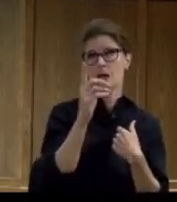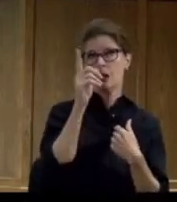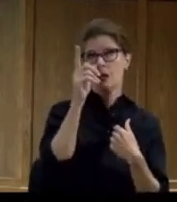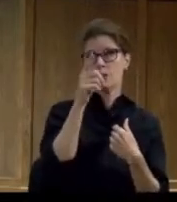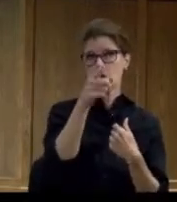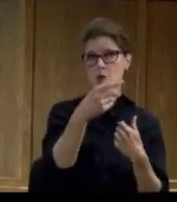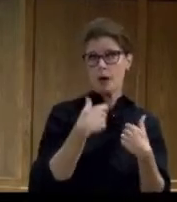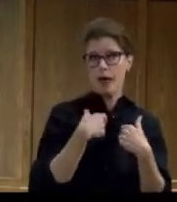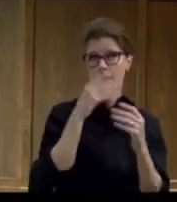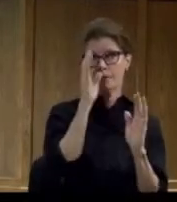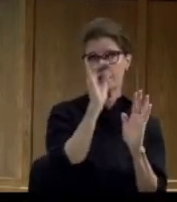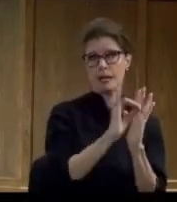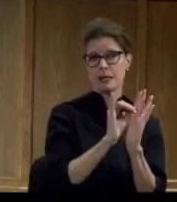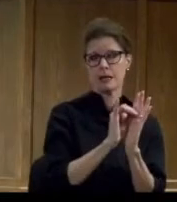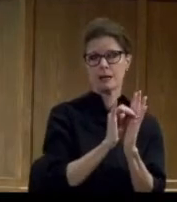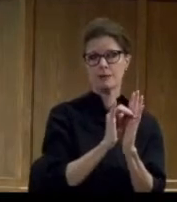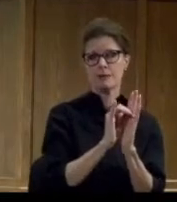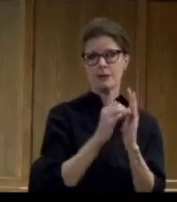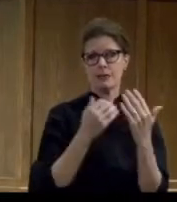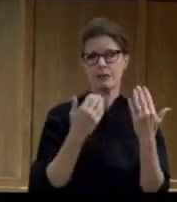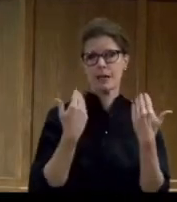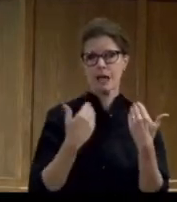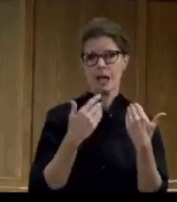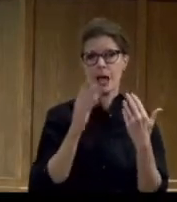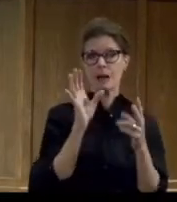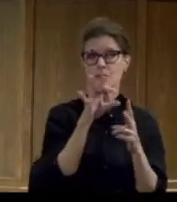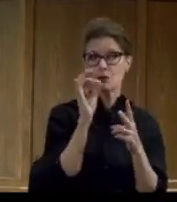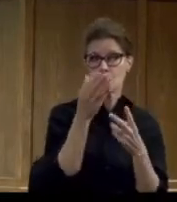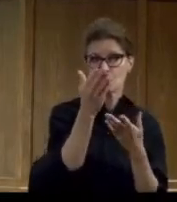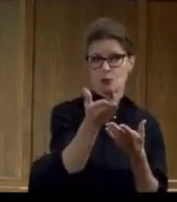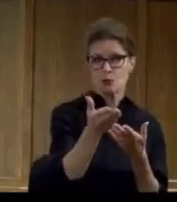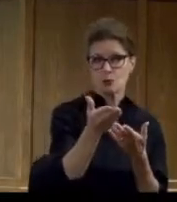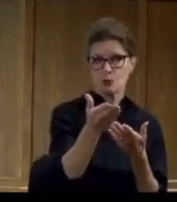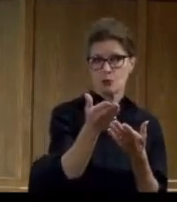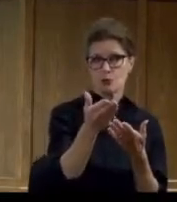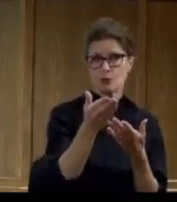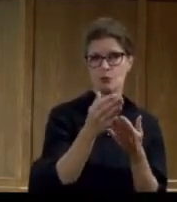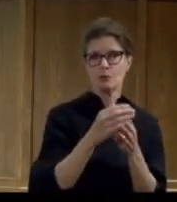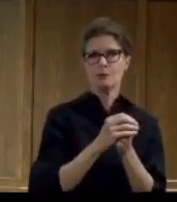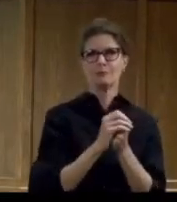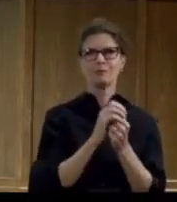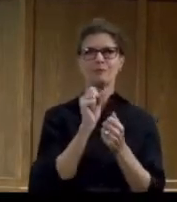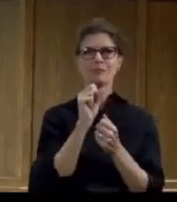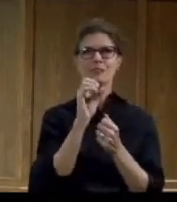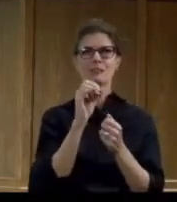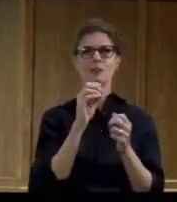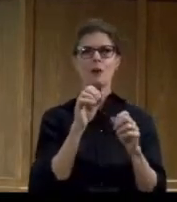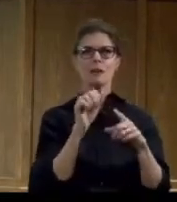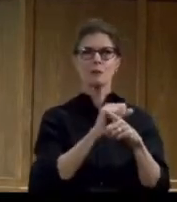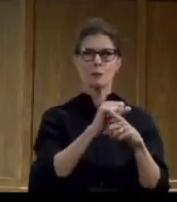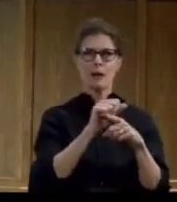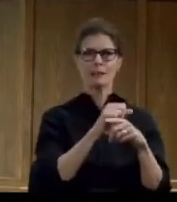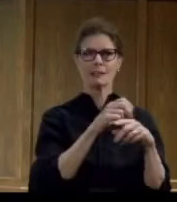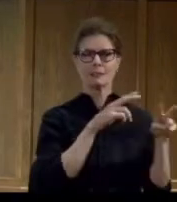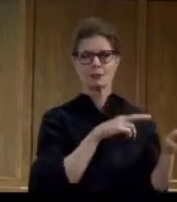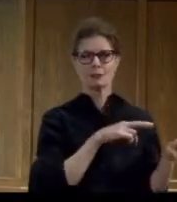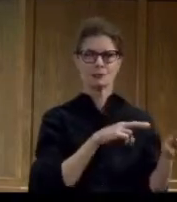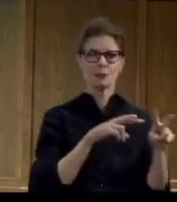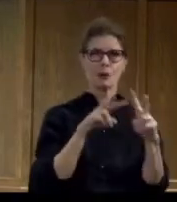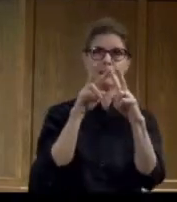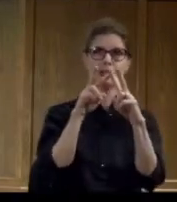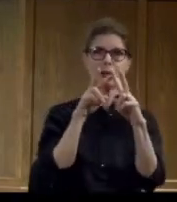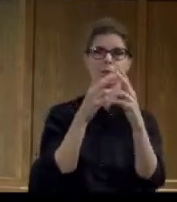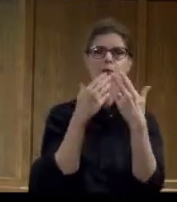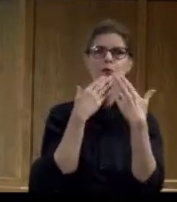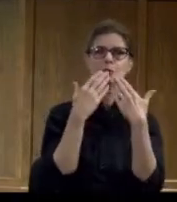identity. I've chosen you. So as we practice ground-up gratitude, we're going to be thankful for the things that we take